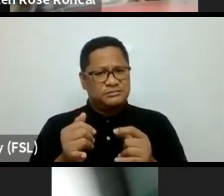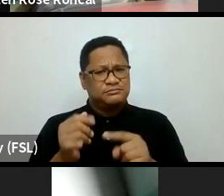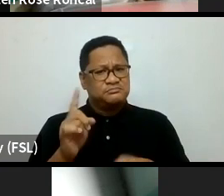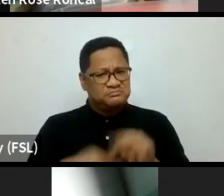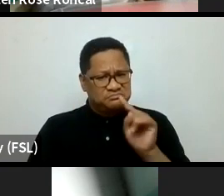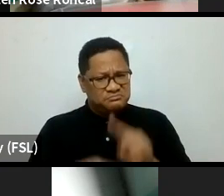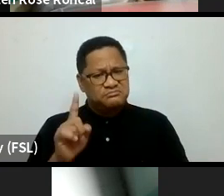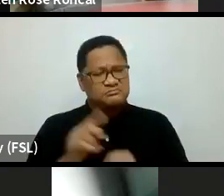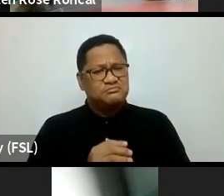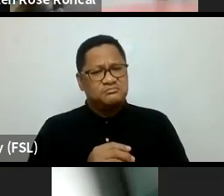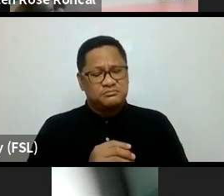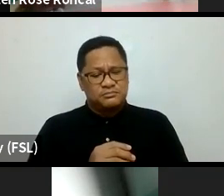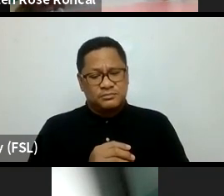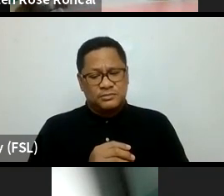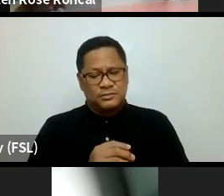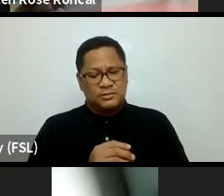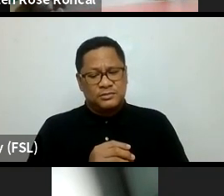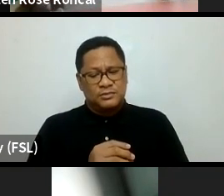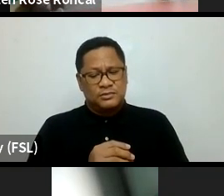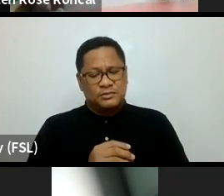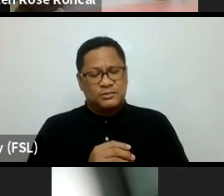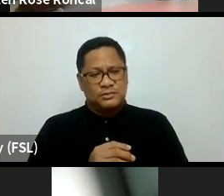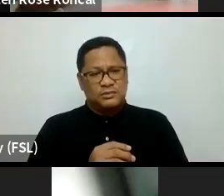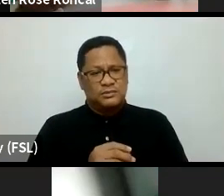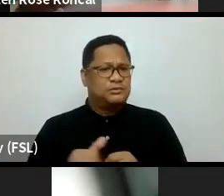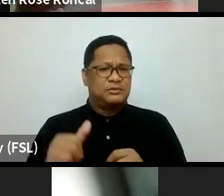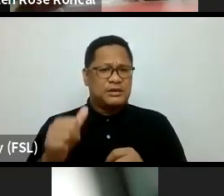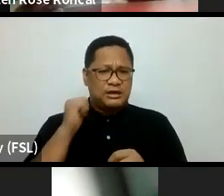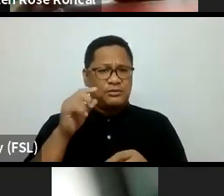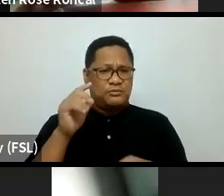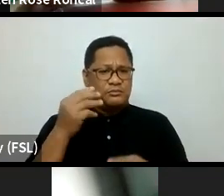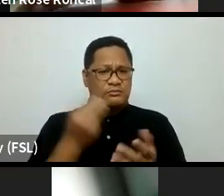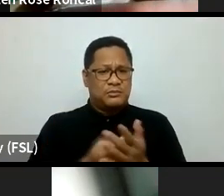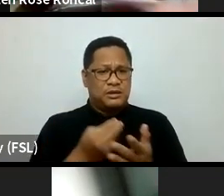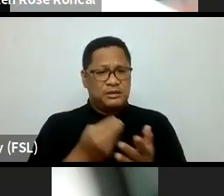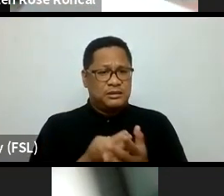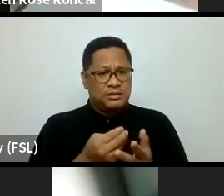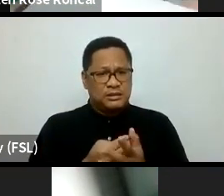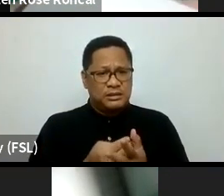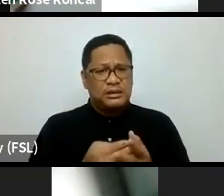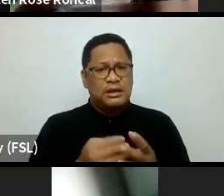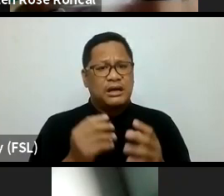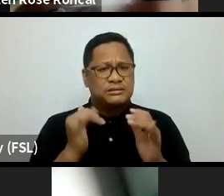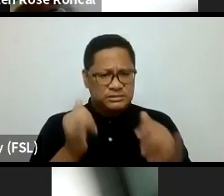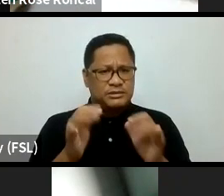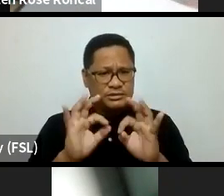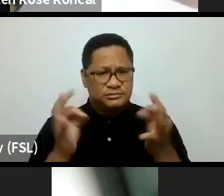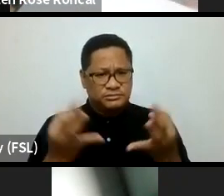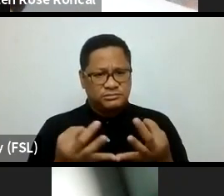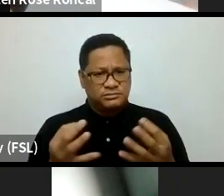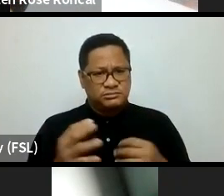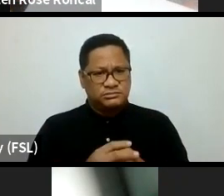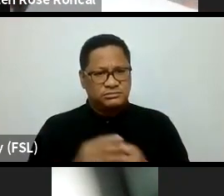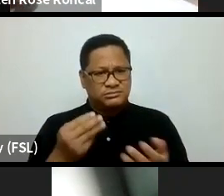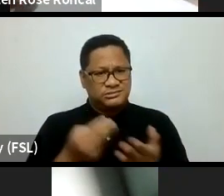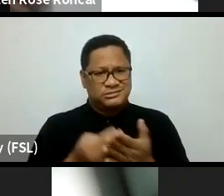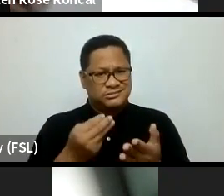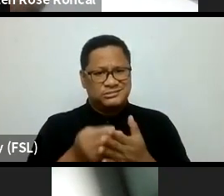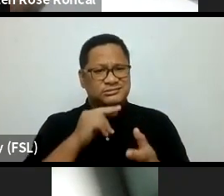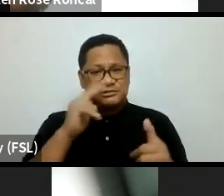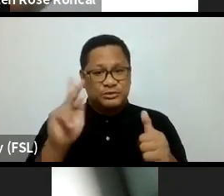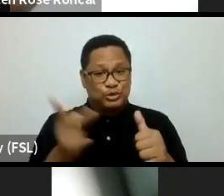don't want money as much as we want family. Money is never a